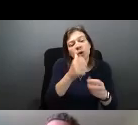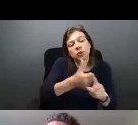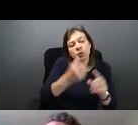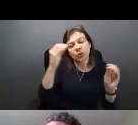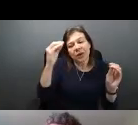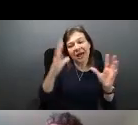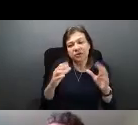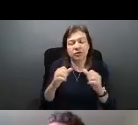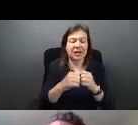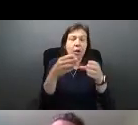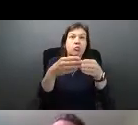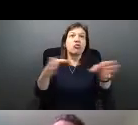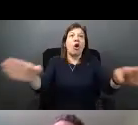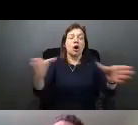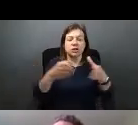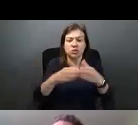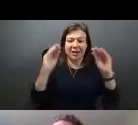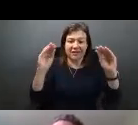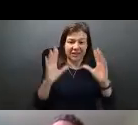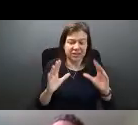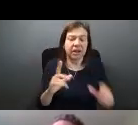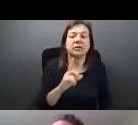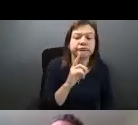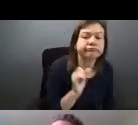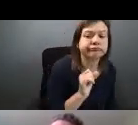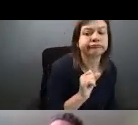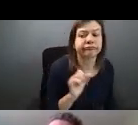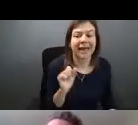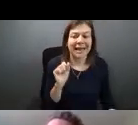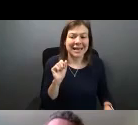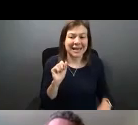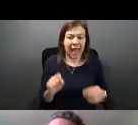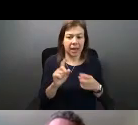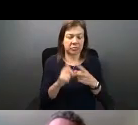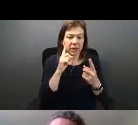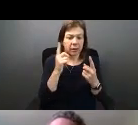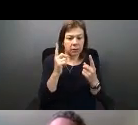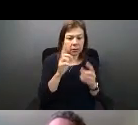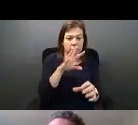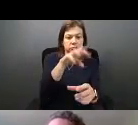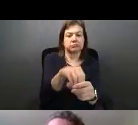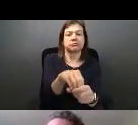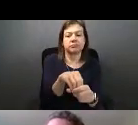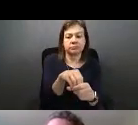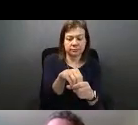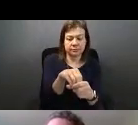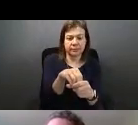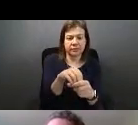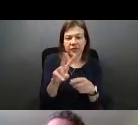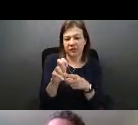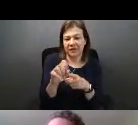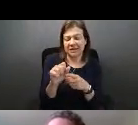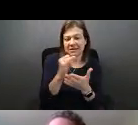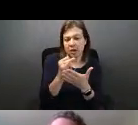the broadest sense is able to be a participant in a VSA